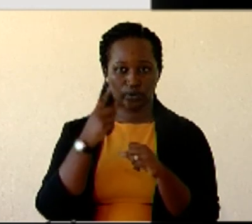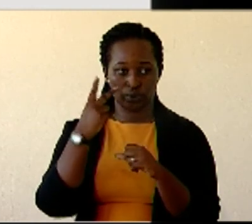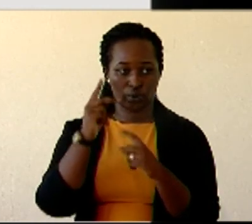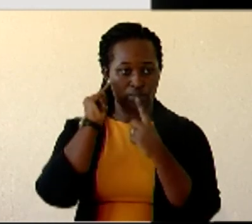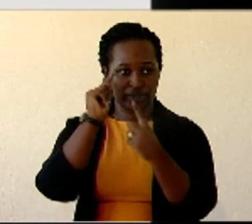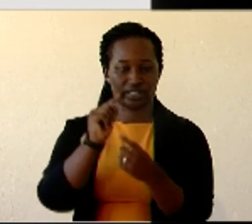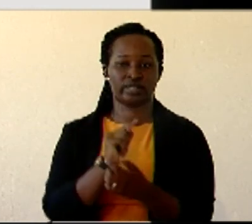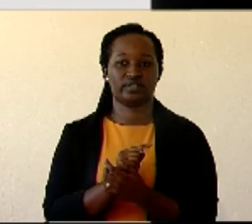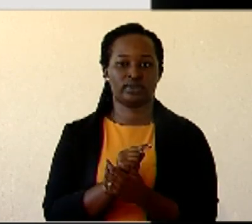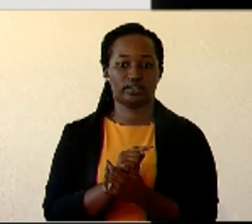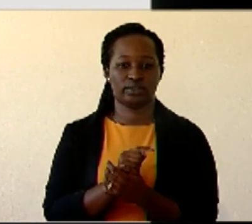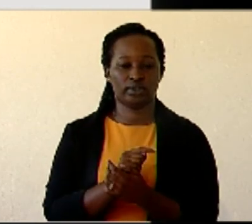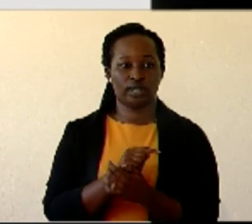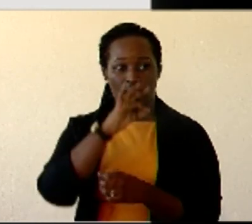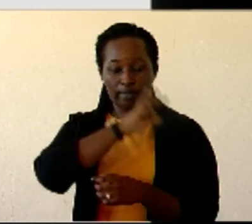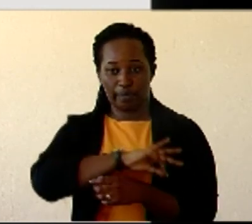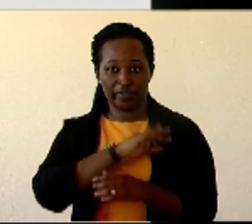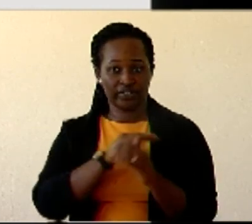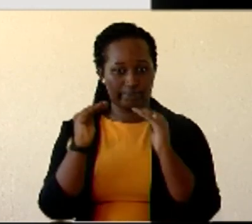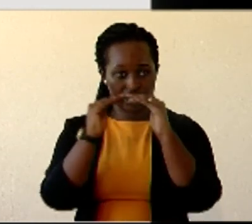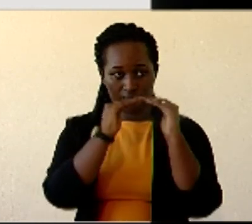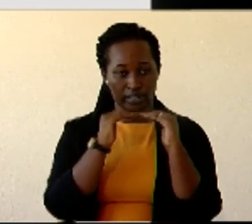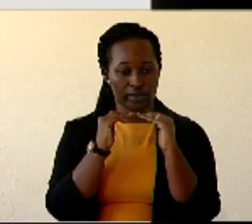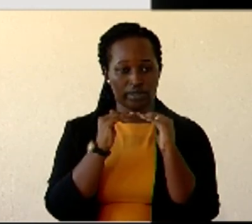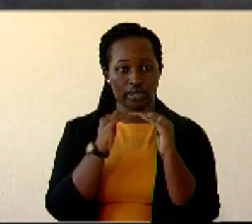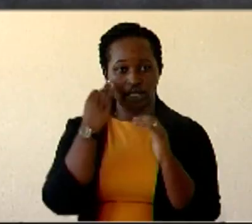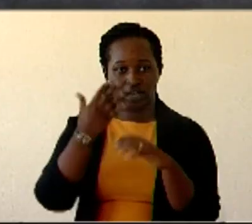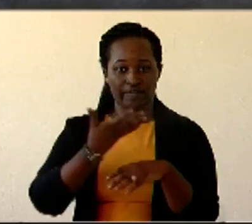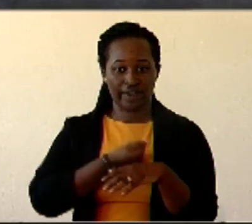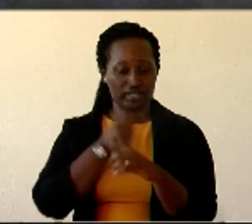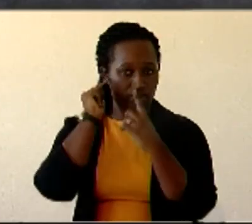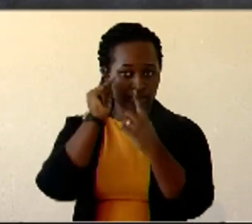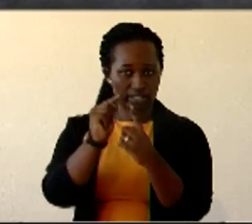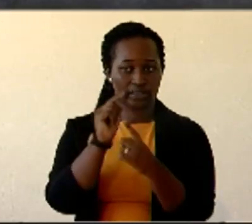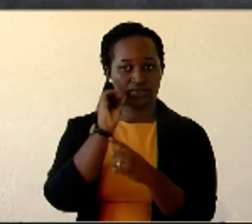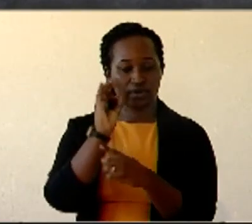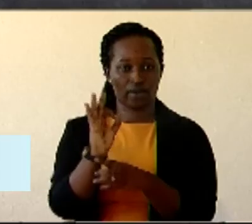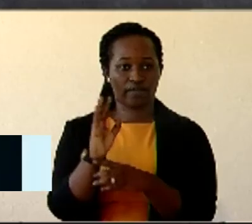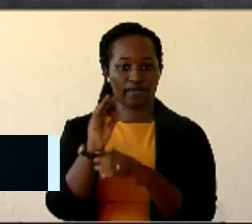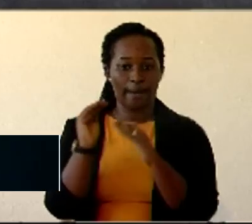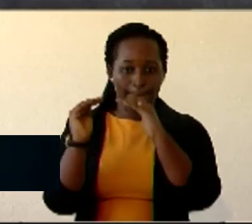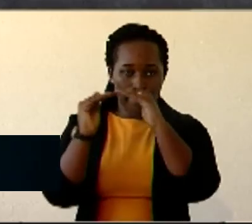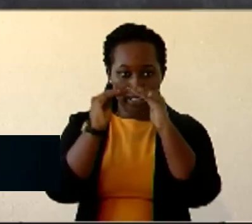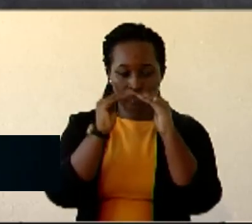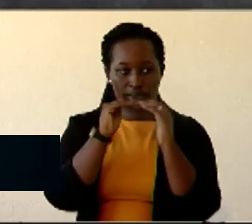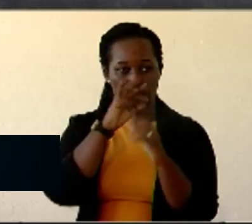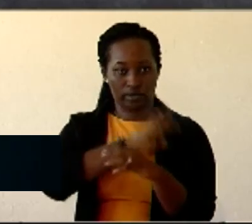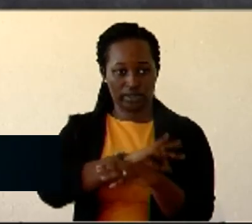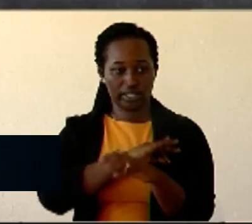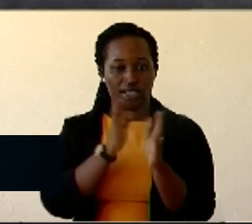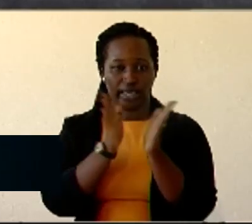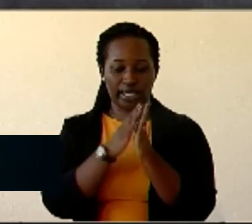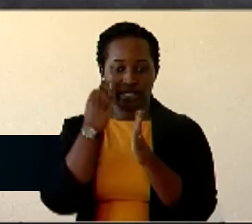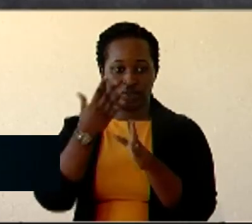objectives. The profit maximization, if it has an objective of maximizing profits, and if